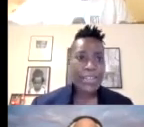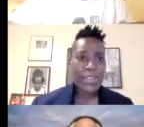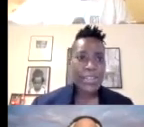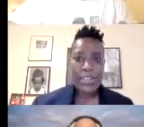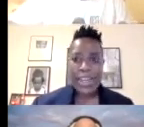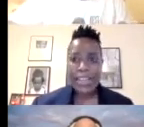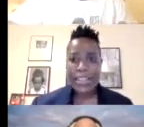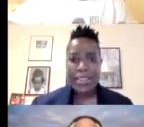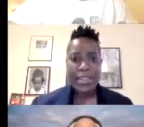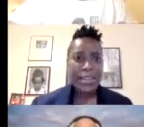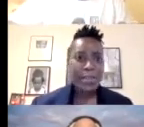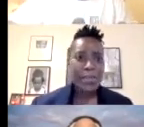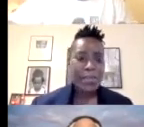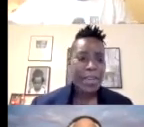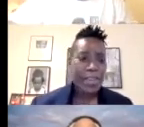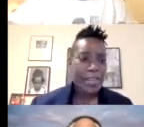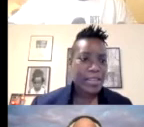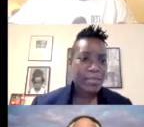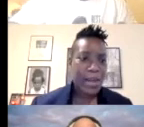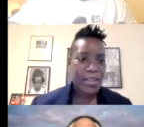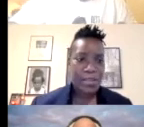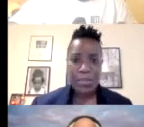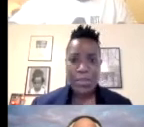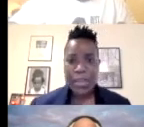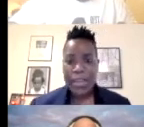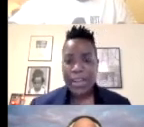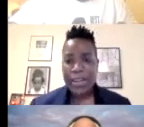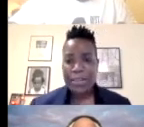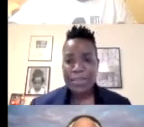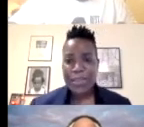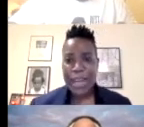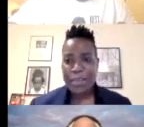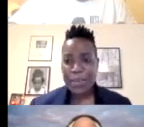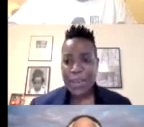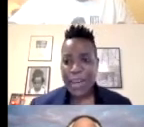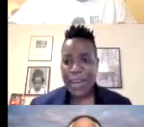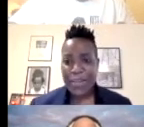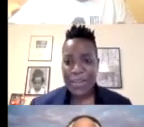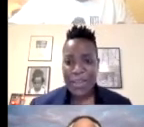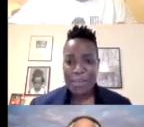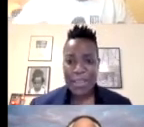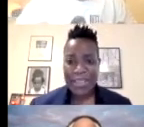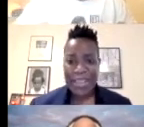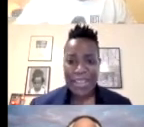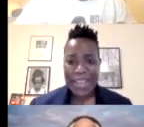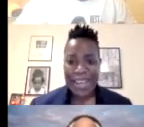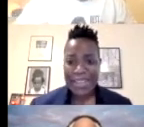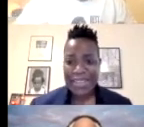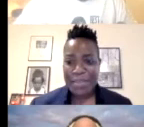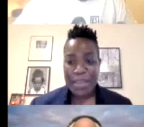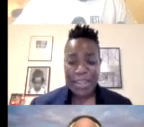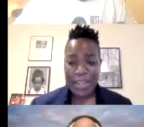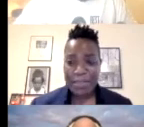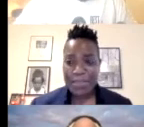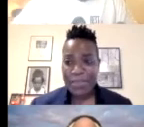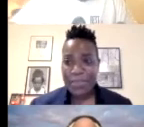foundation and lisa kim for making this possible um chapter five melancholy as